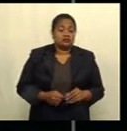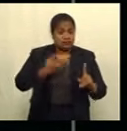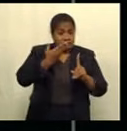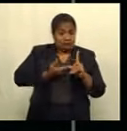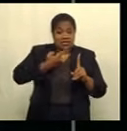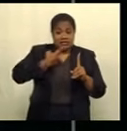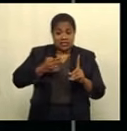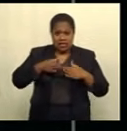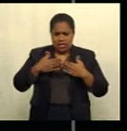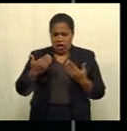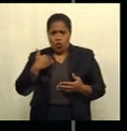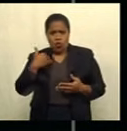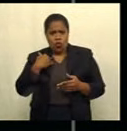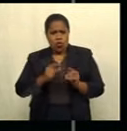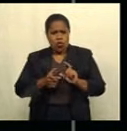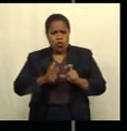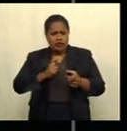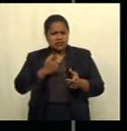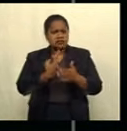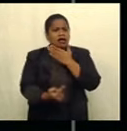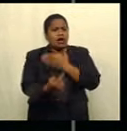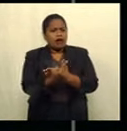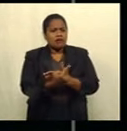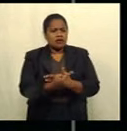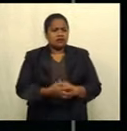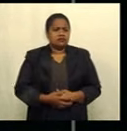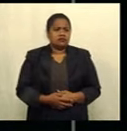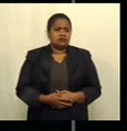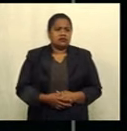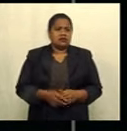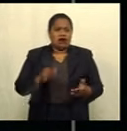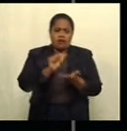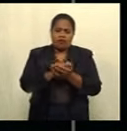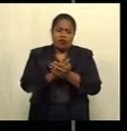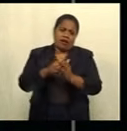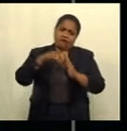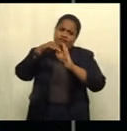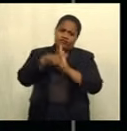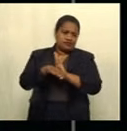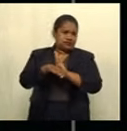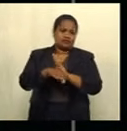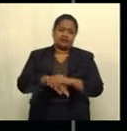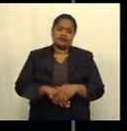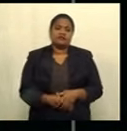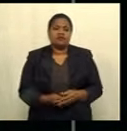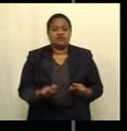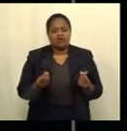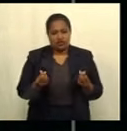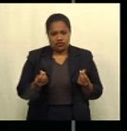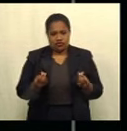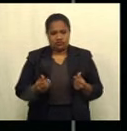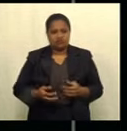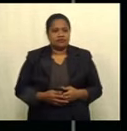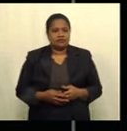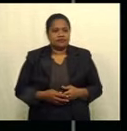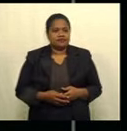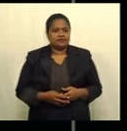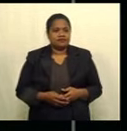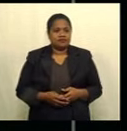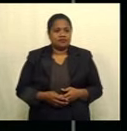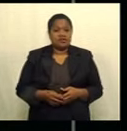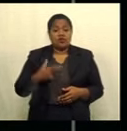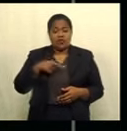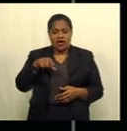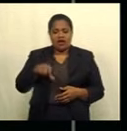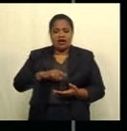health crisis has resulted in a drastic decline in their cash flow. Bari assures that despite reduced working